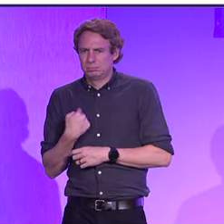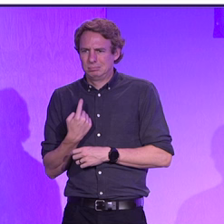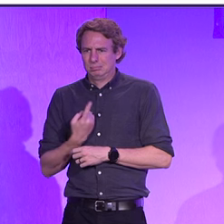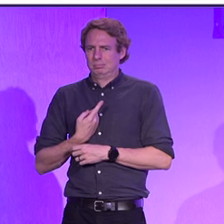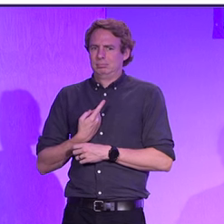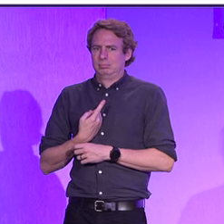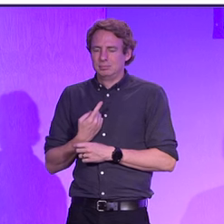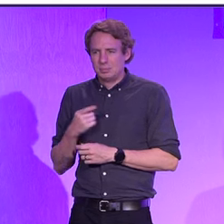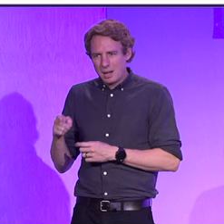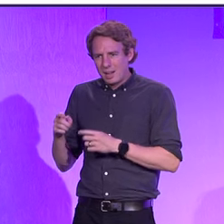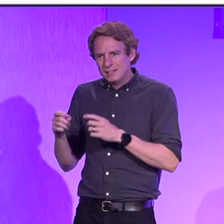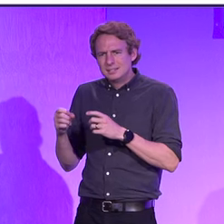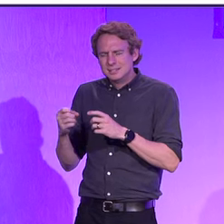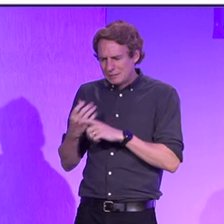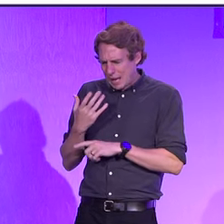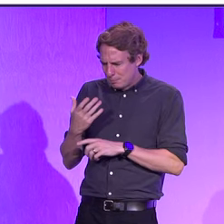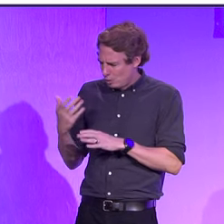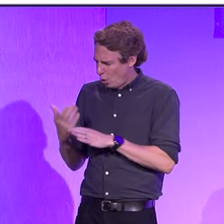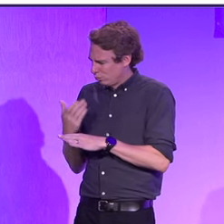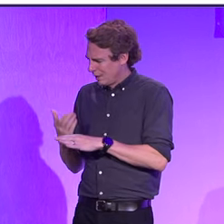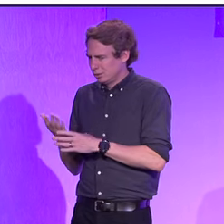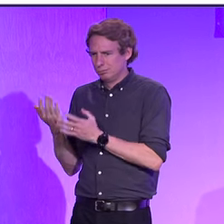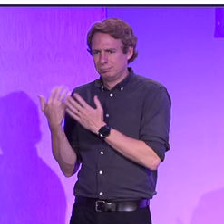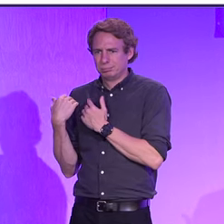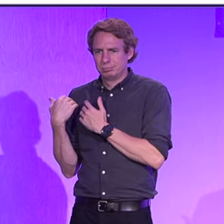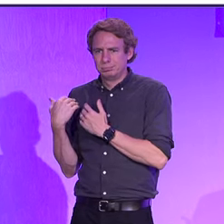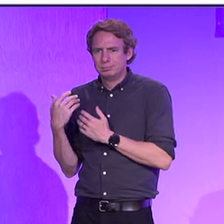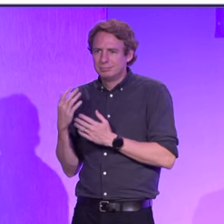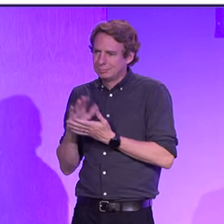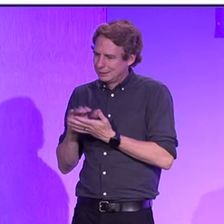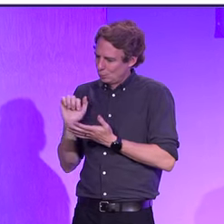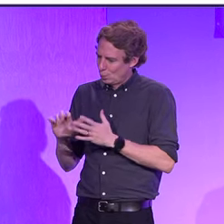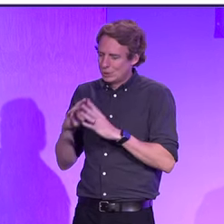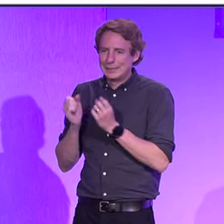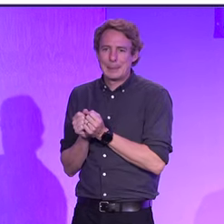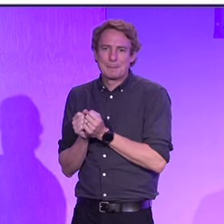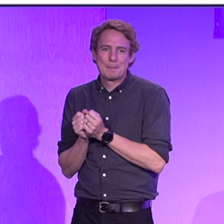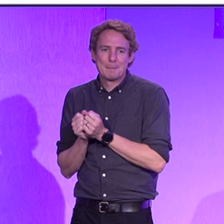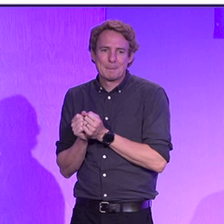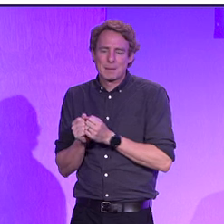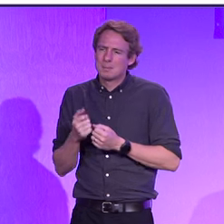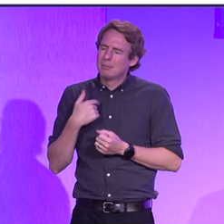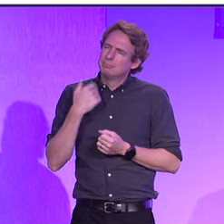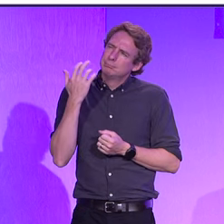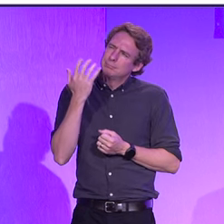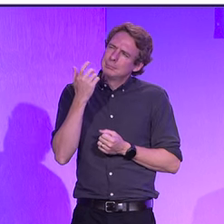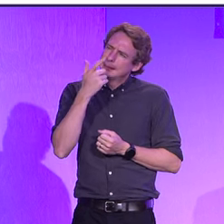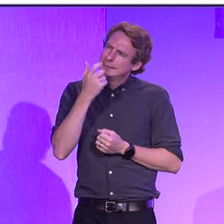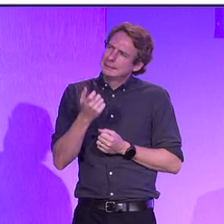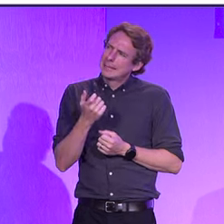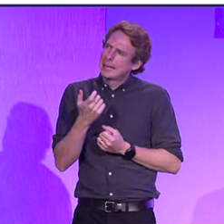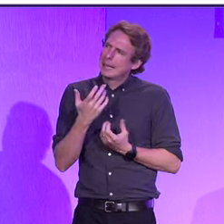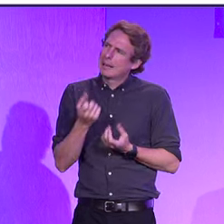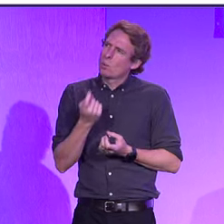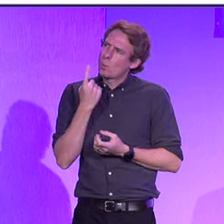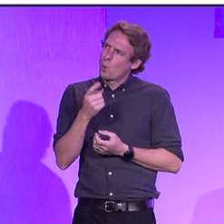the development and operations, so you're the DevOps team. Which makes me wonder, is it possible to be a one-person DevOps team?